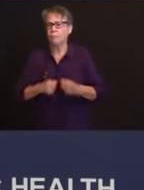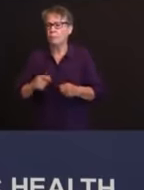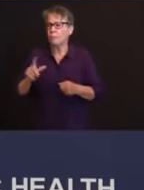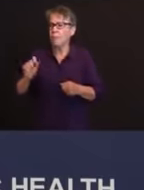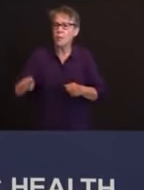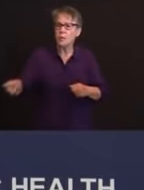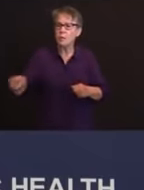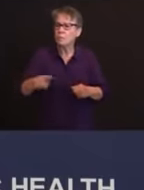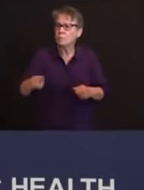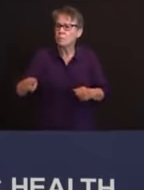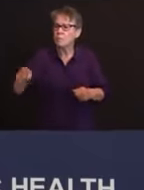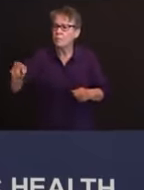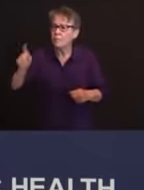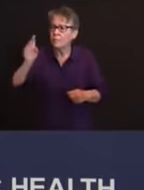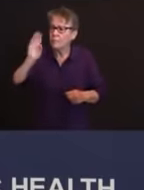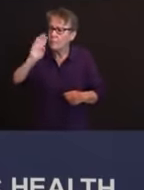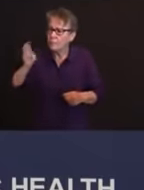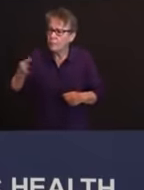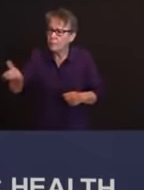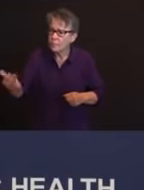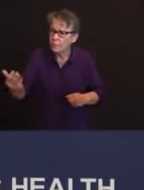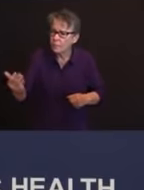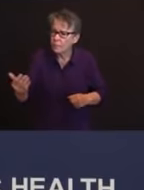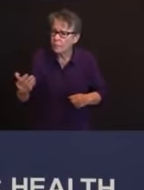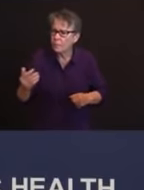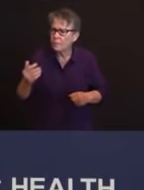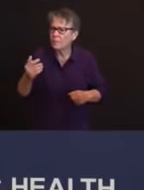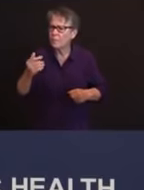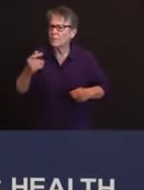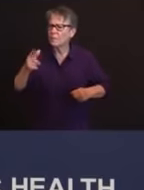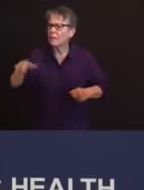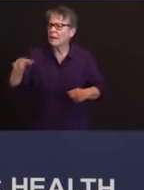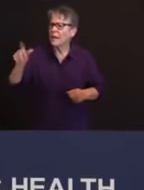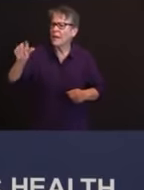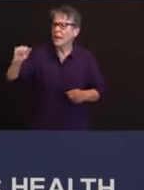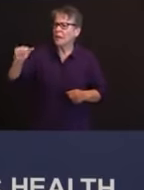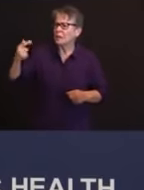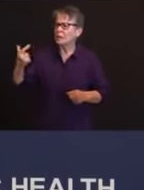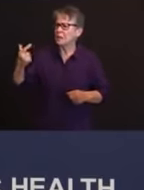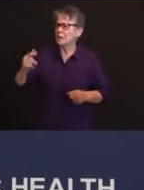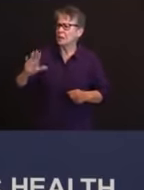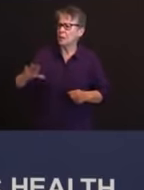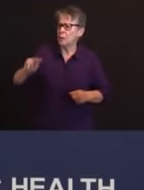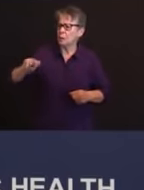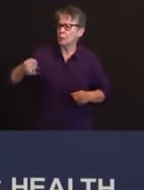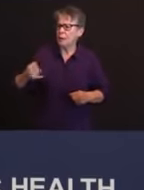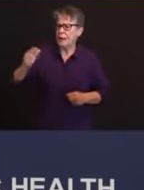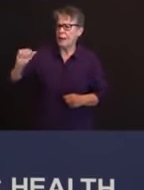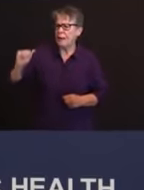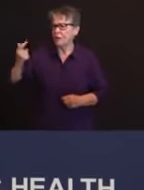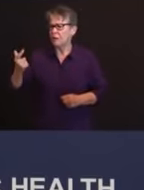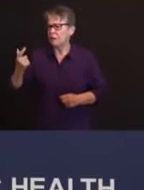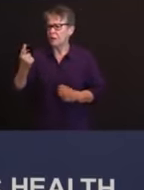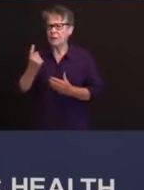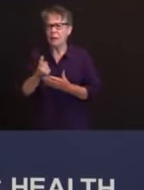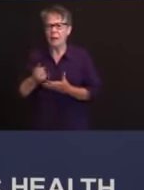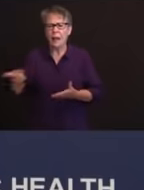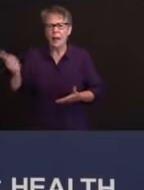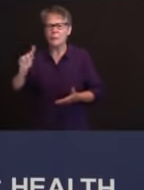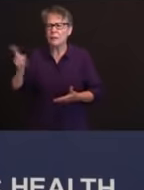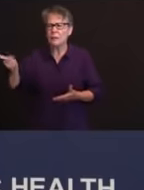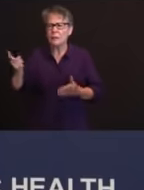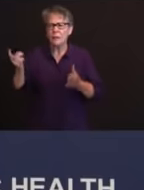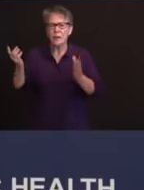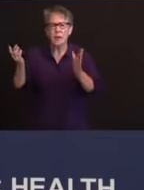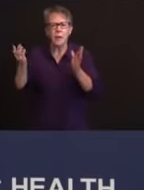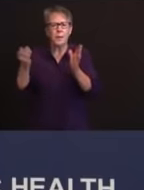Hi, Governor. So the Attorney General last week, your Attorney General, I should note, opposed the curing of naked